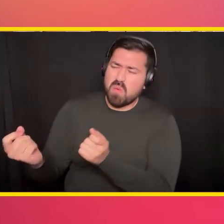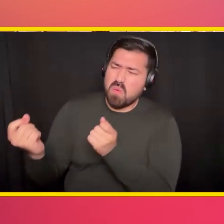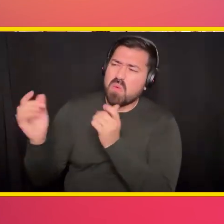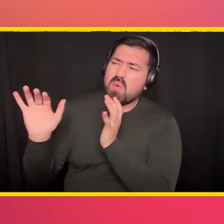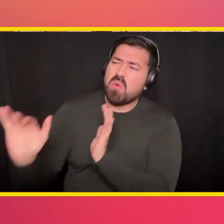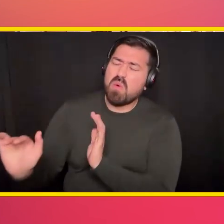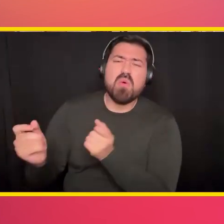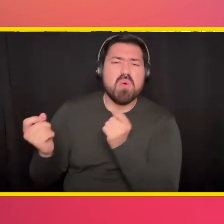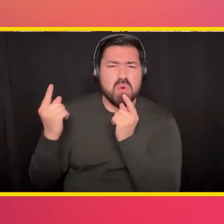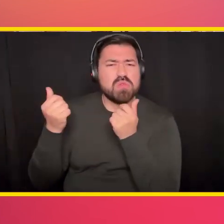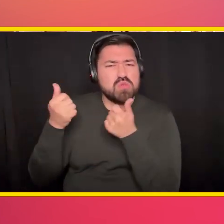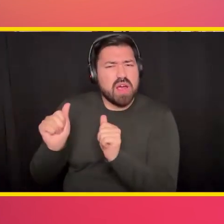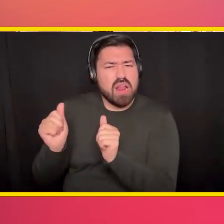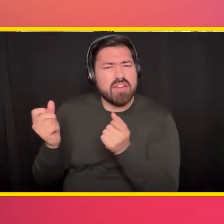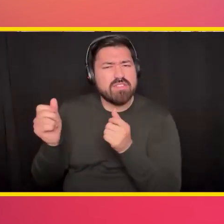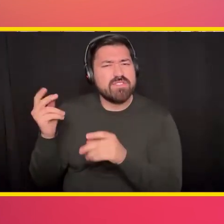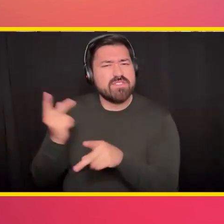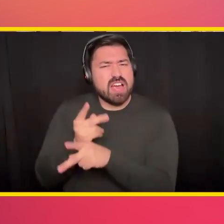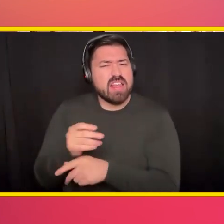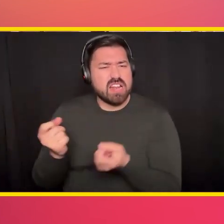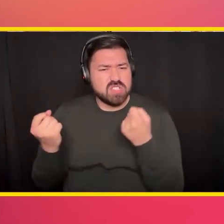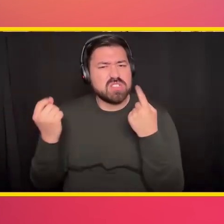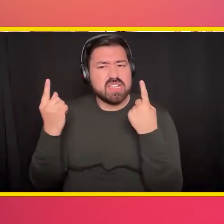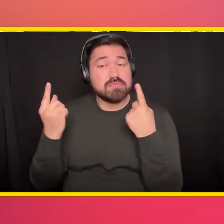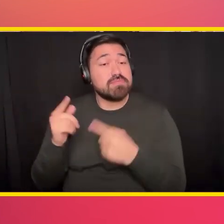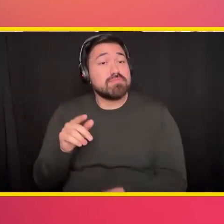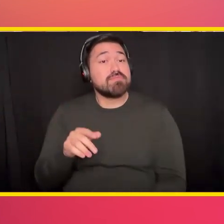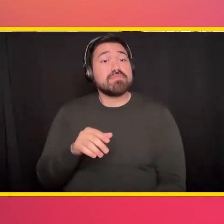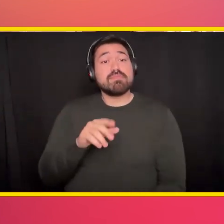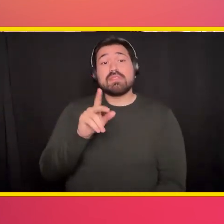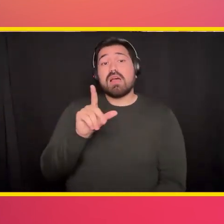bring compassion. It's so interesting as you all are,